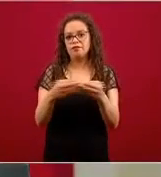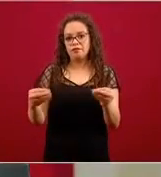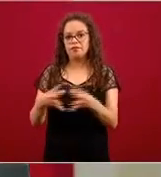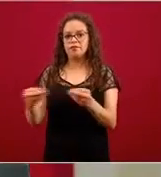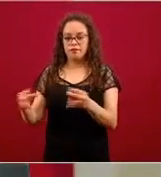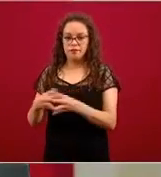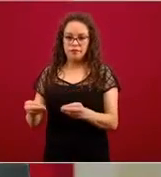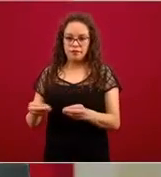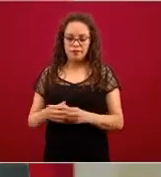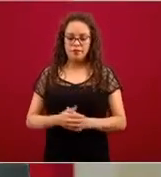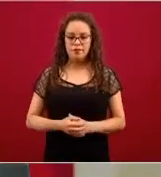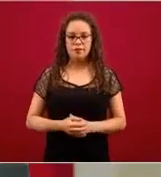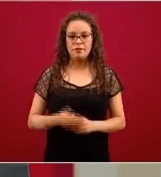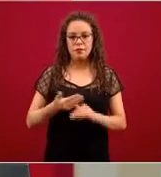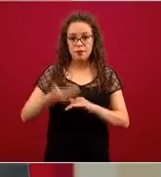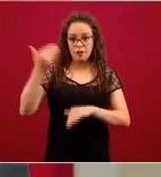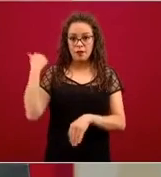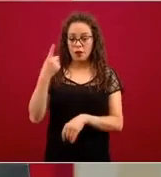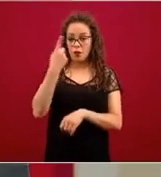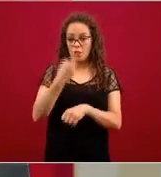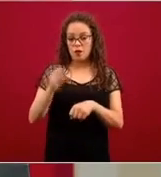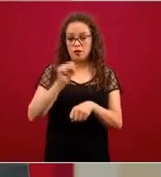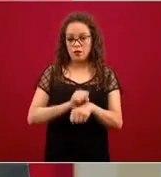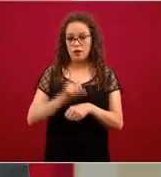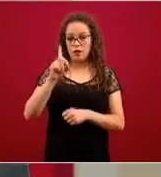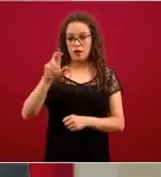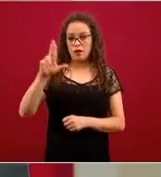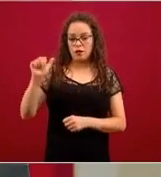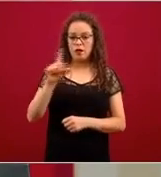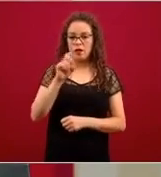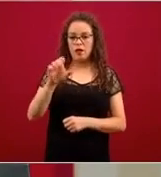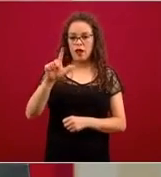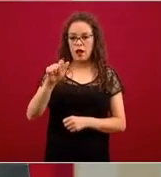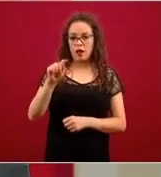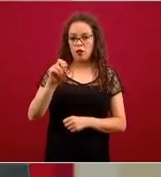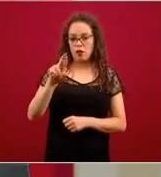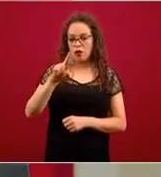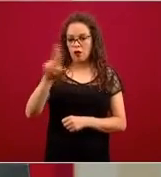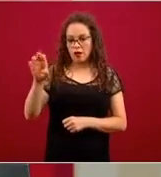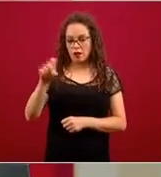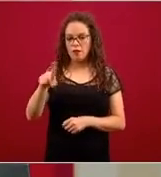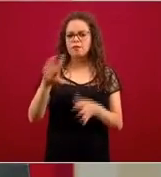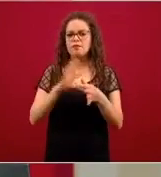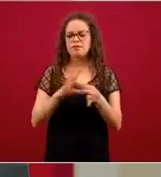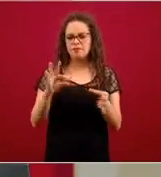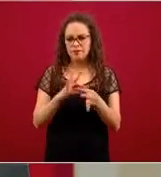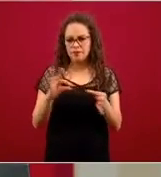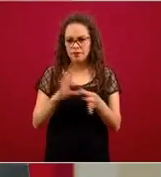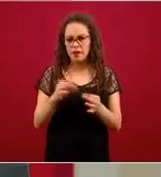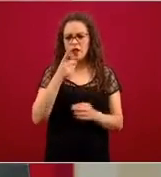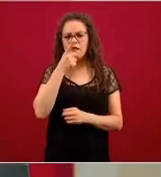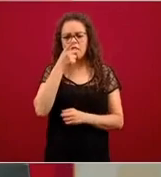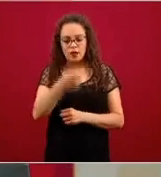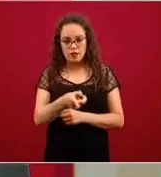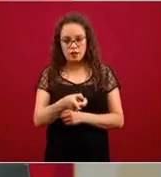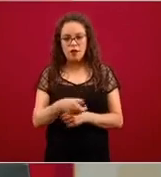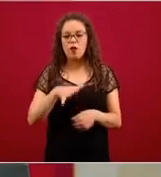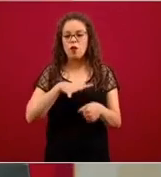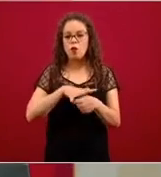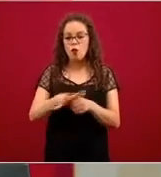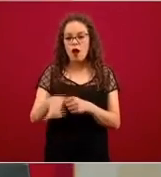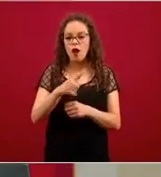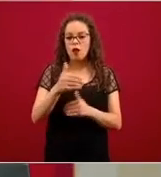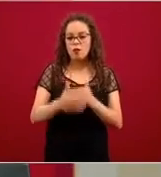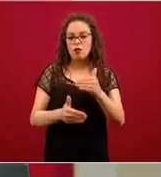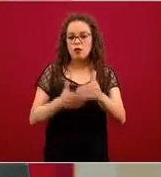missing persons, those remains might match up with someone who's missing. Now, as Dr. Alatorre